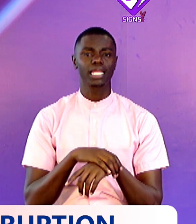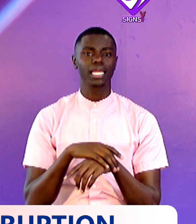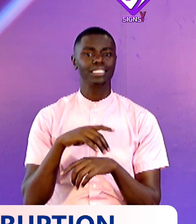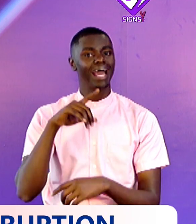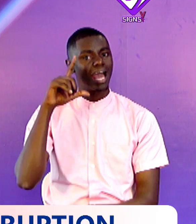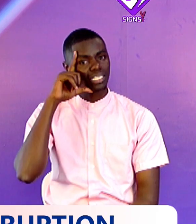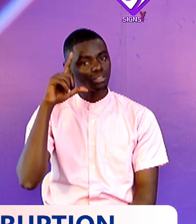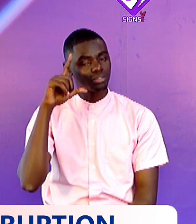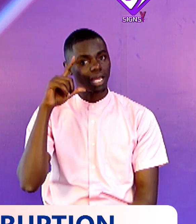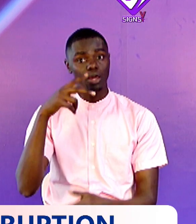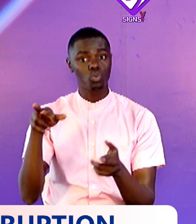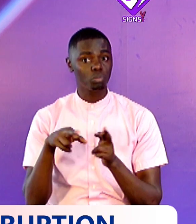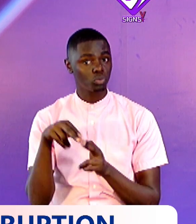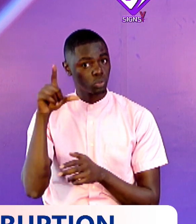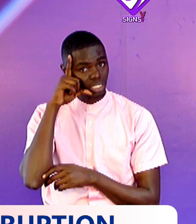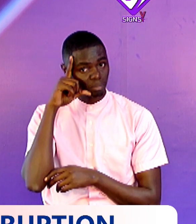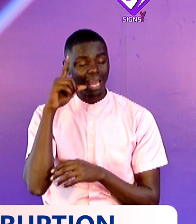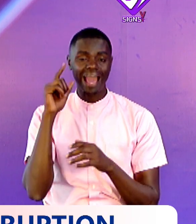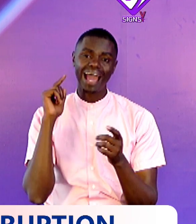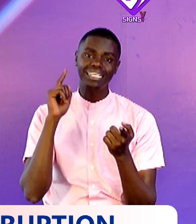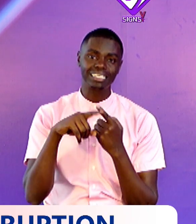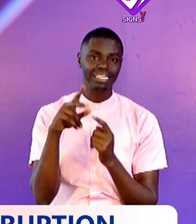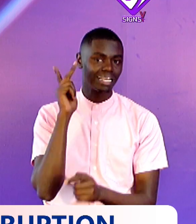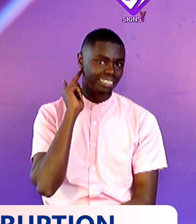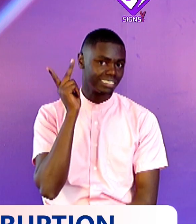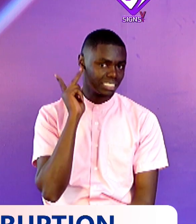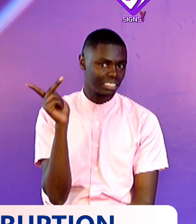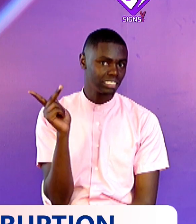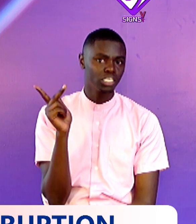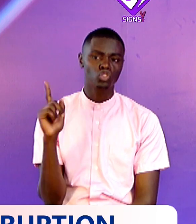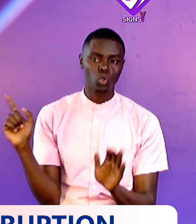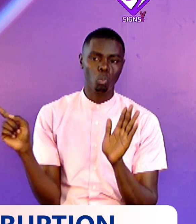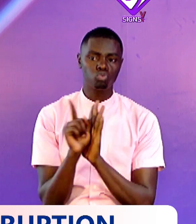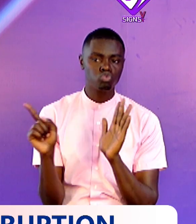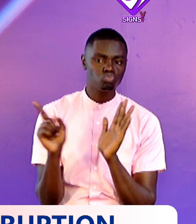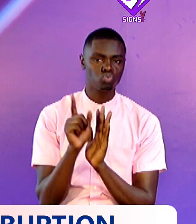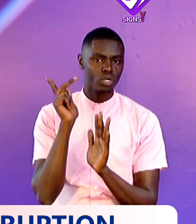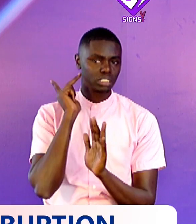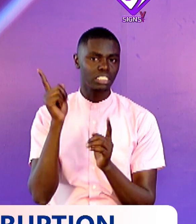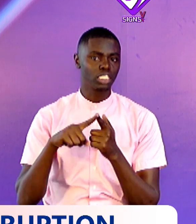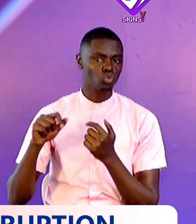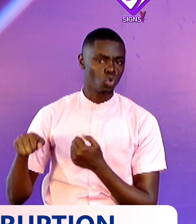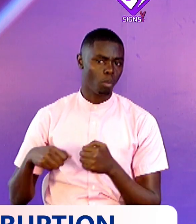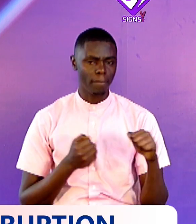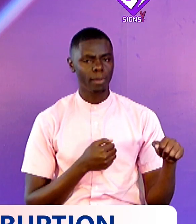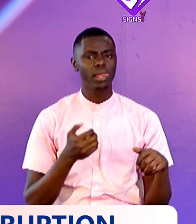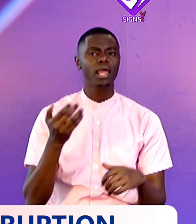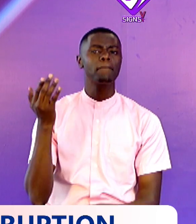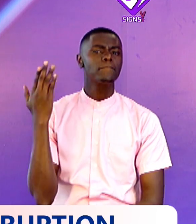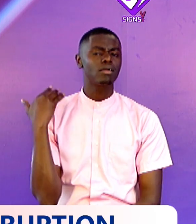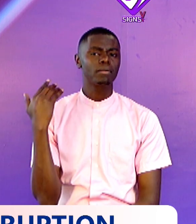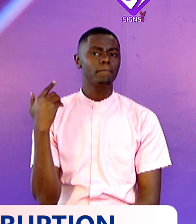can just come from Kisii to Homa Bay. And then at first, before he went there, he was afraid